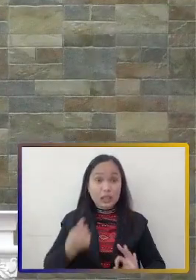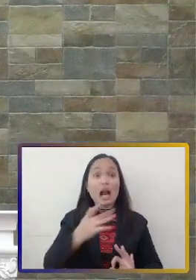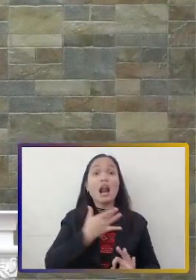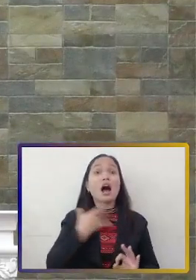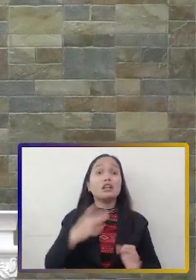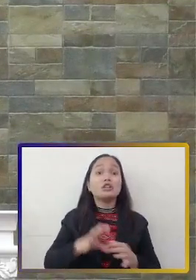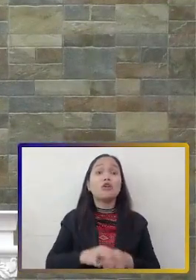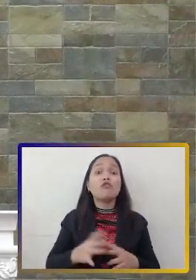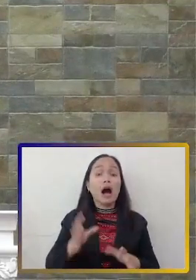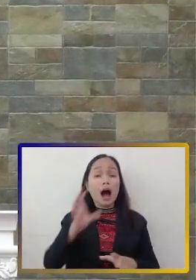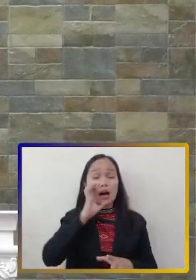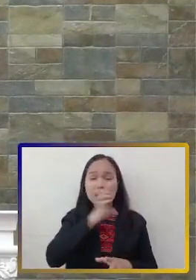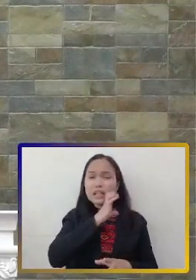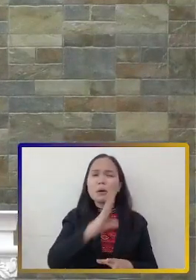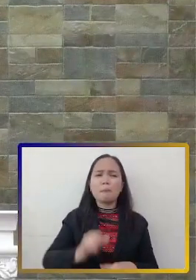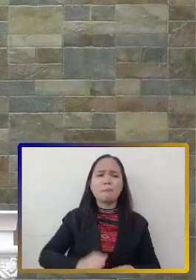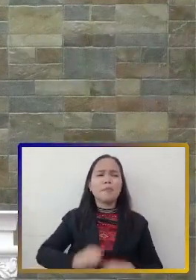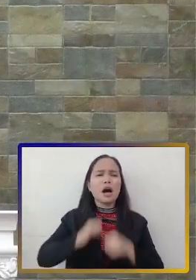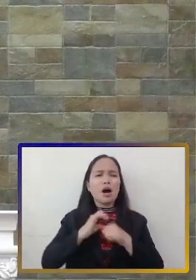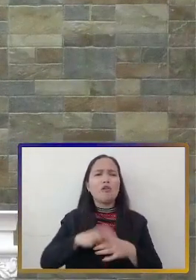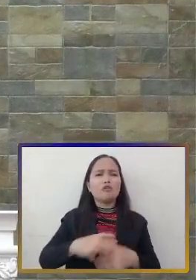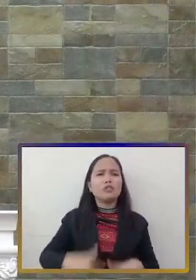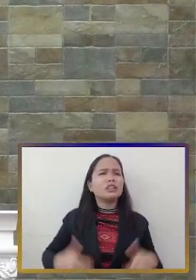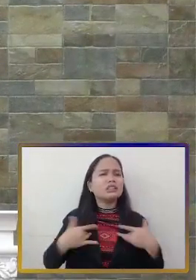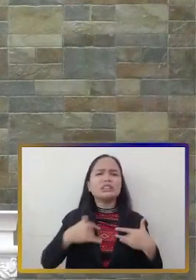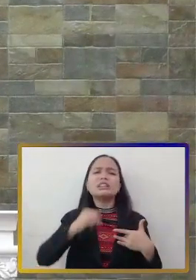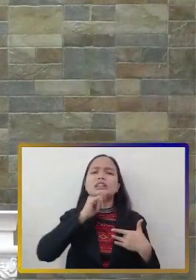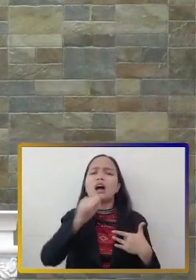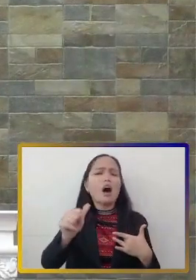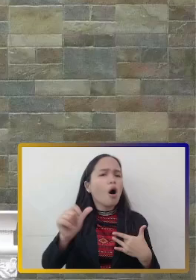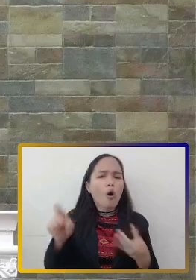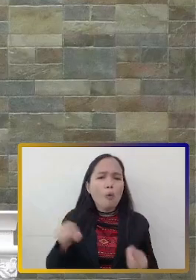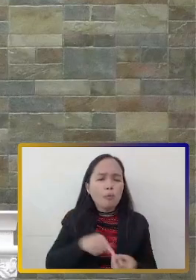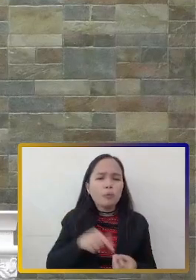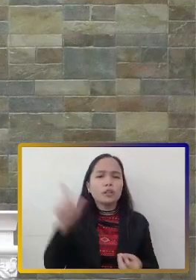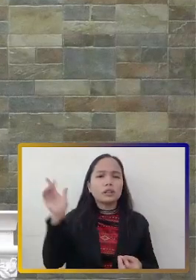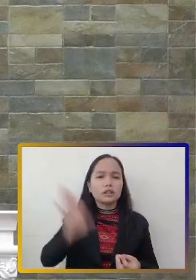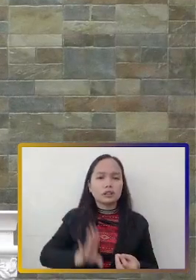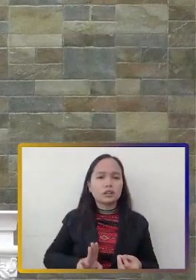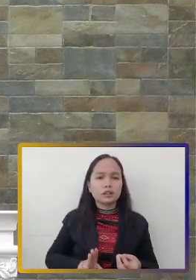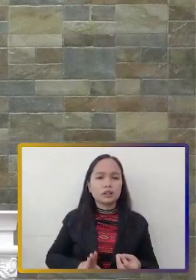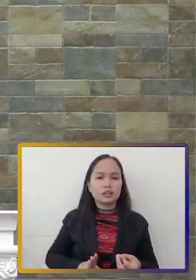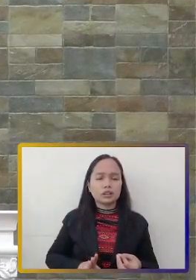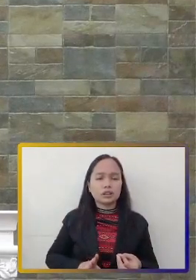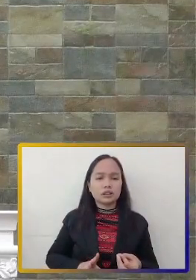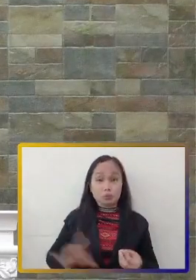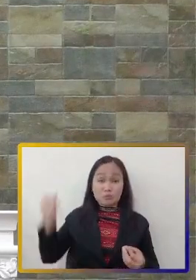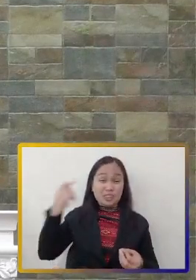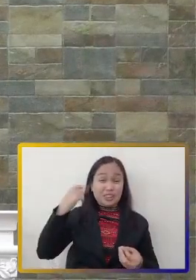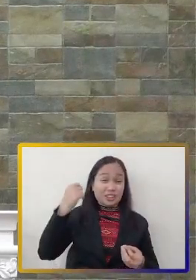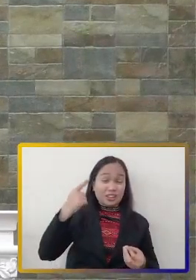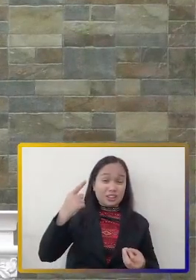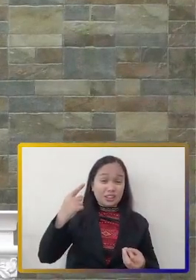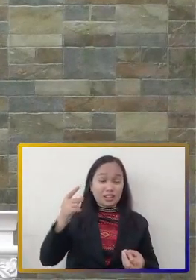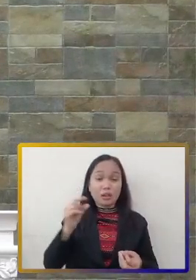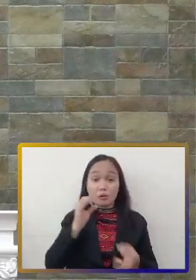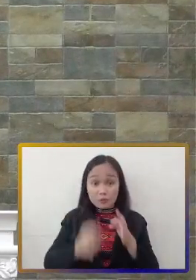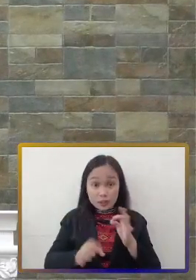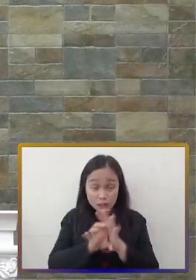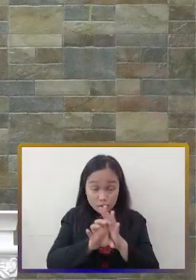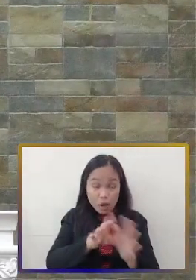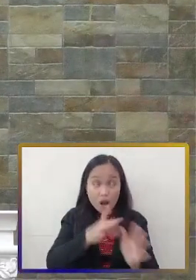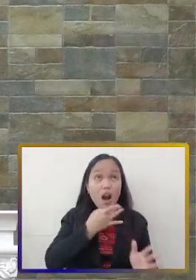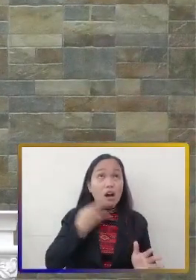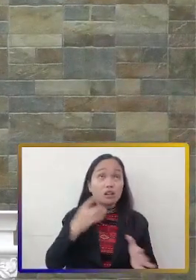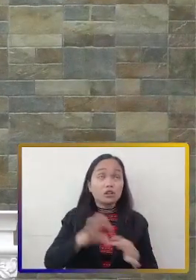and the pride of life is not of God. Kapatid, nauunawaan niyo na po ba kung ang lust of the